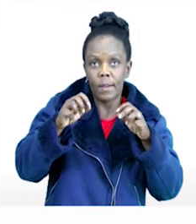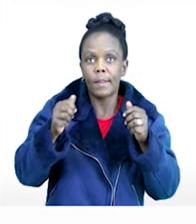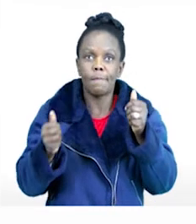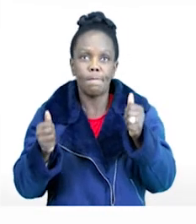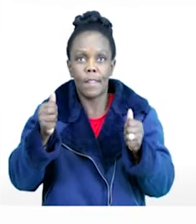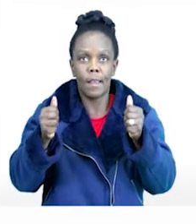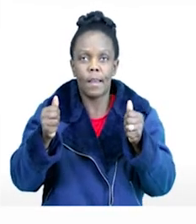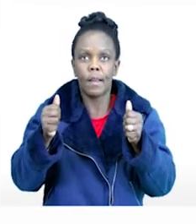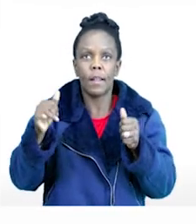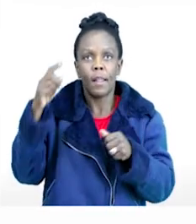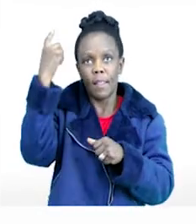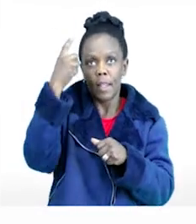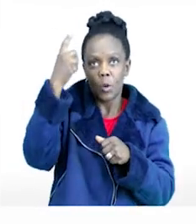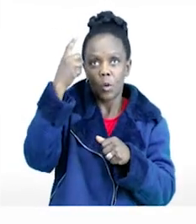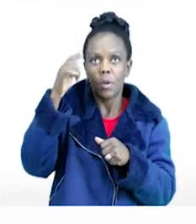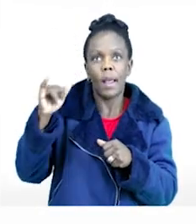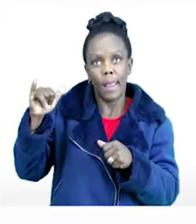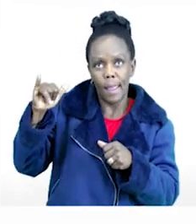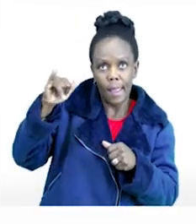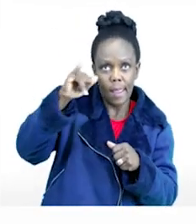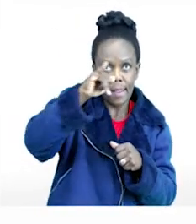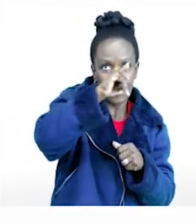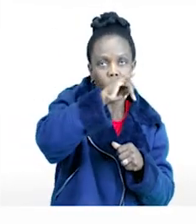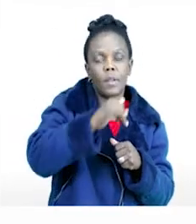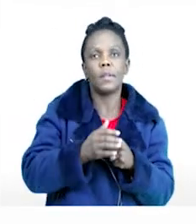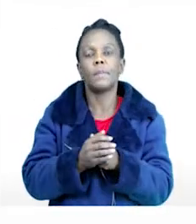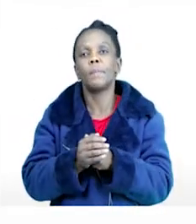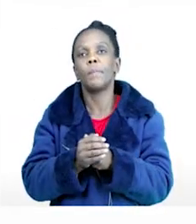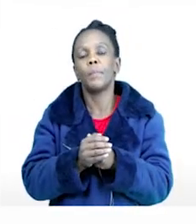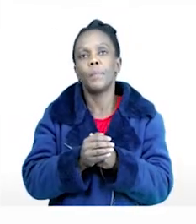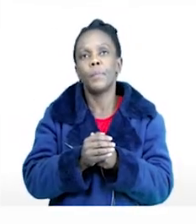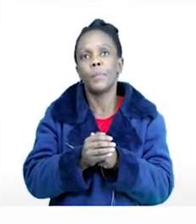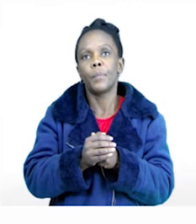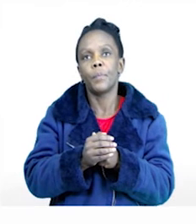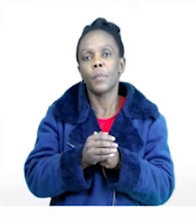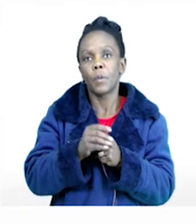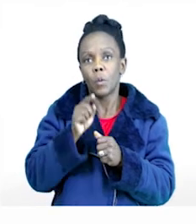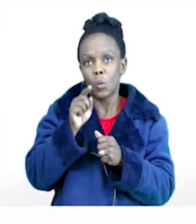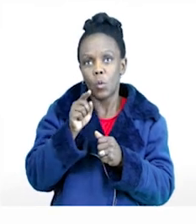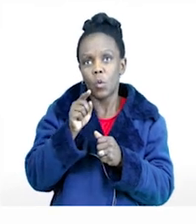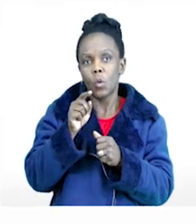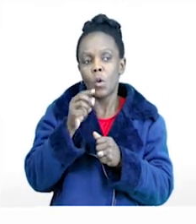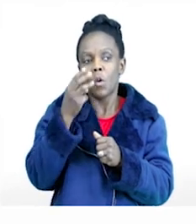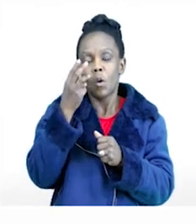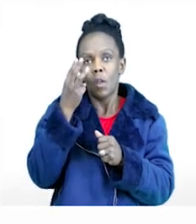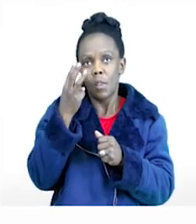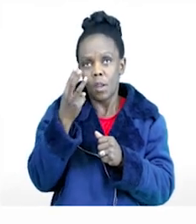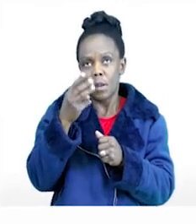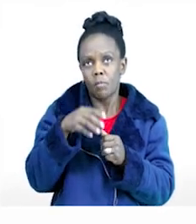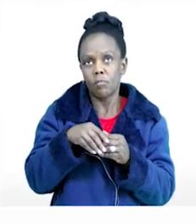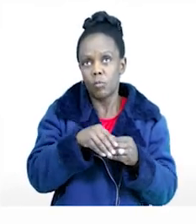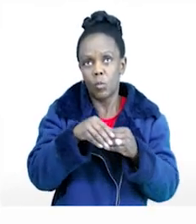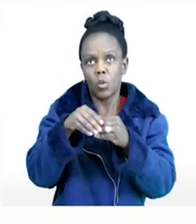the aeroplane. Remember, these are all ways that people travel from one place to